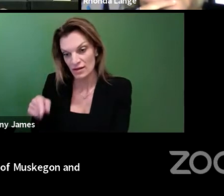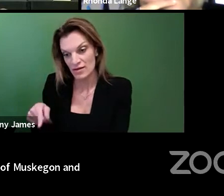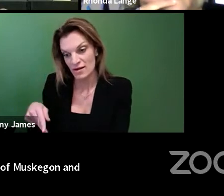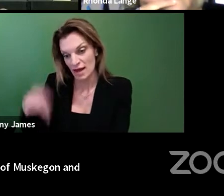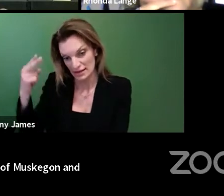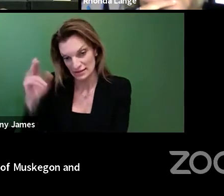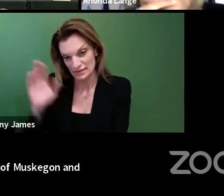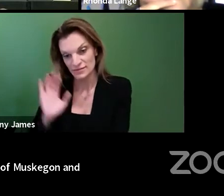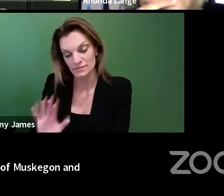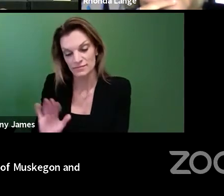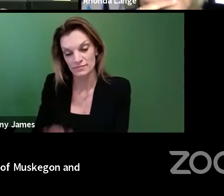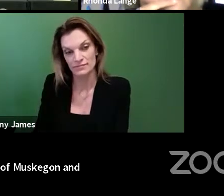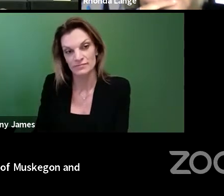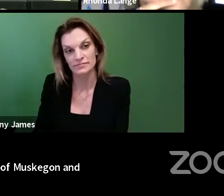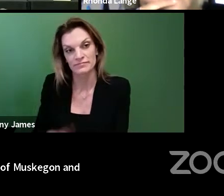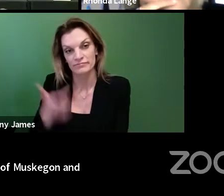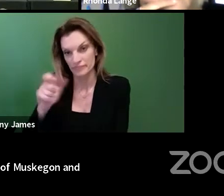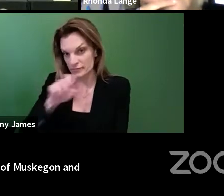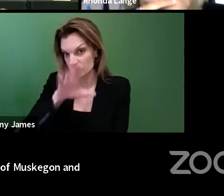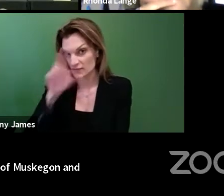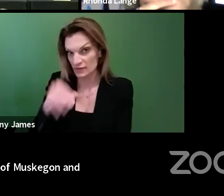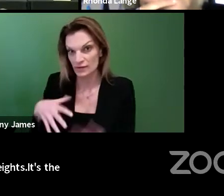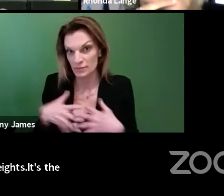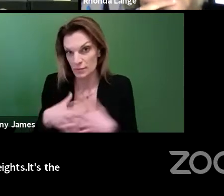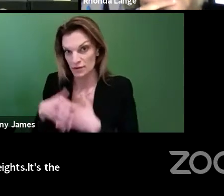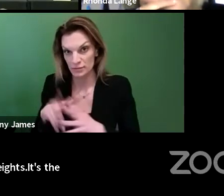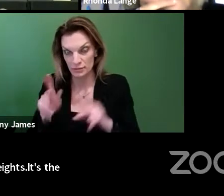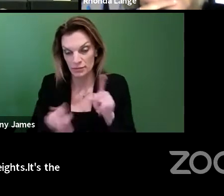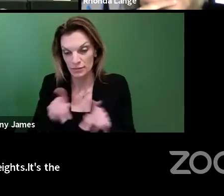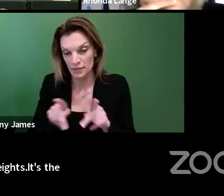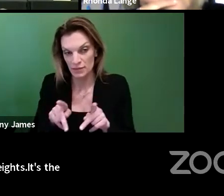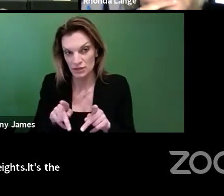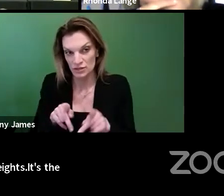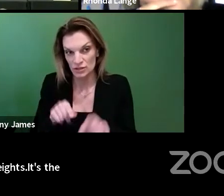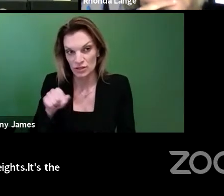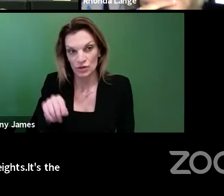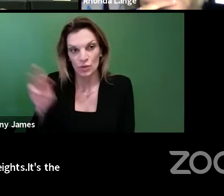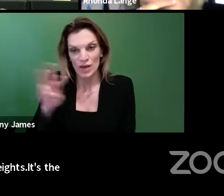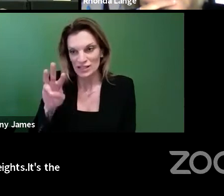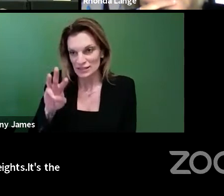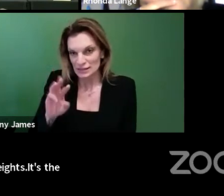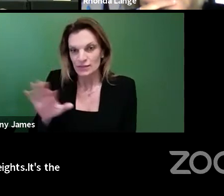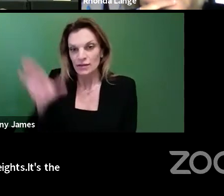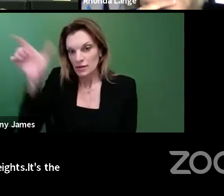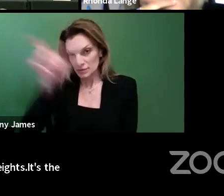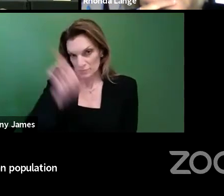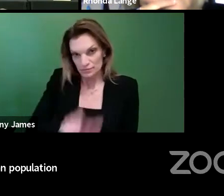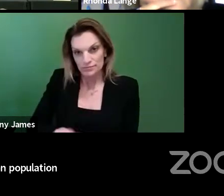the largest African-American population in West Michigan.